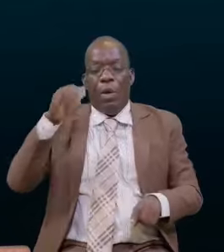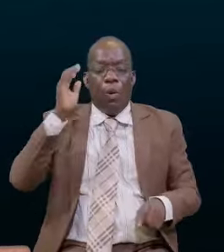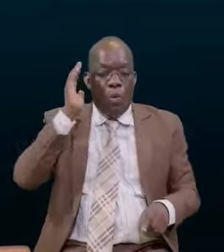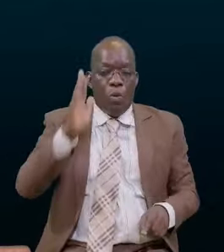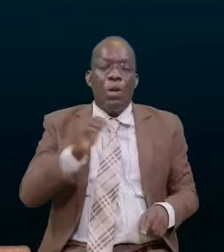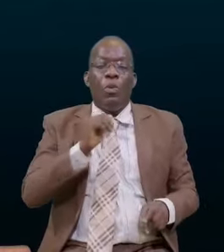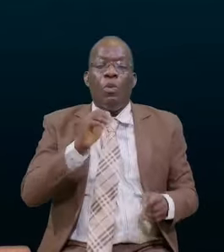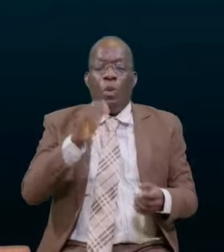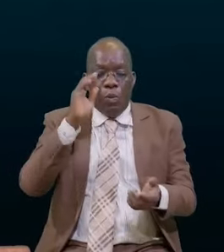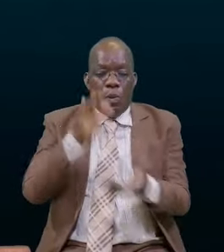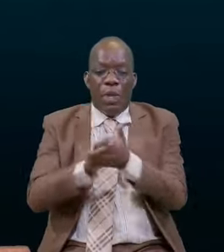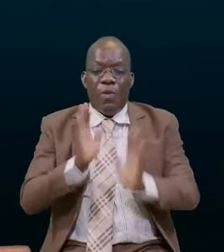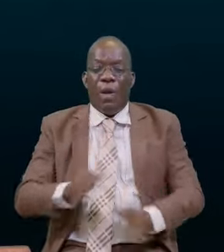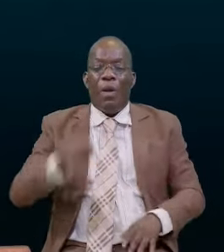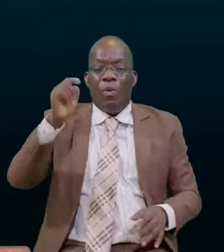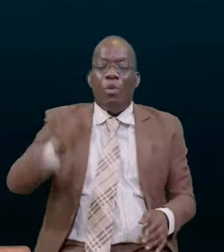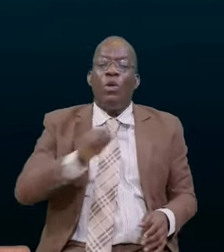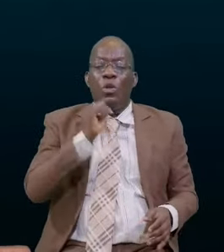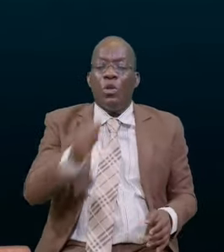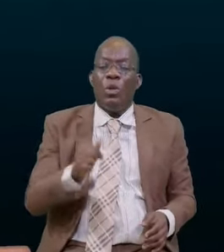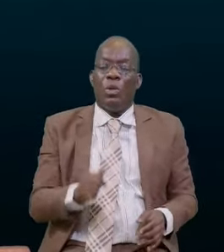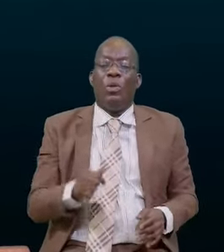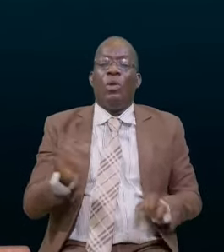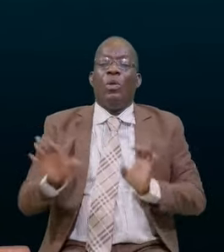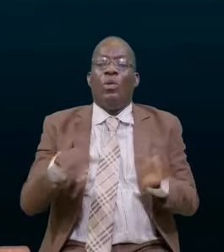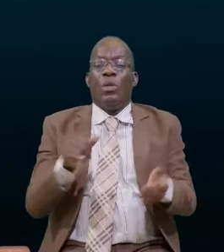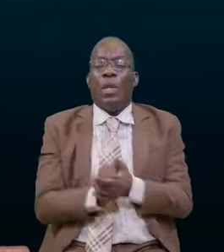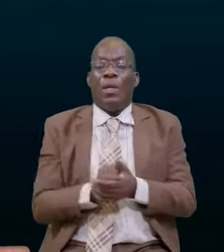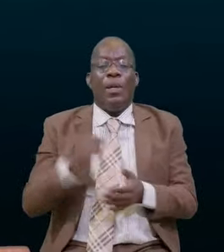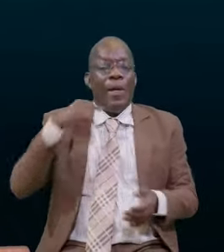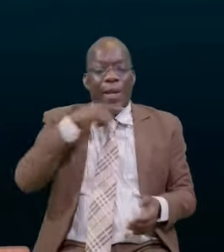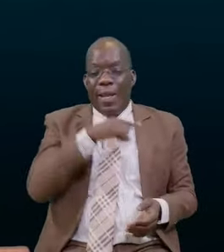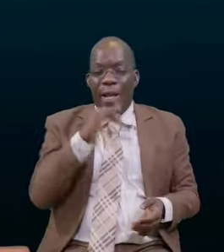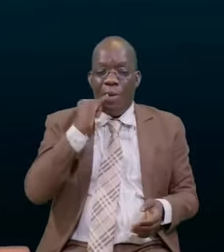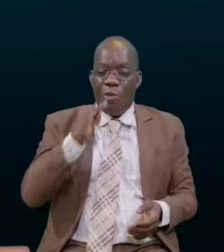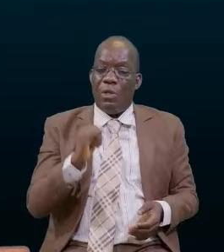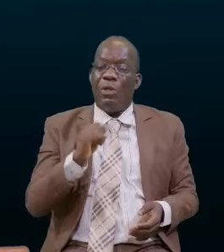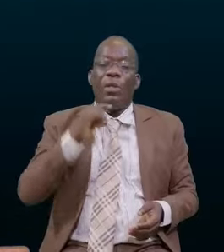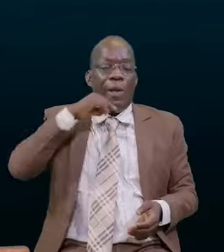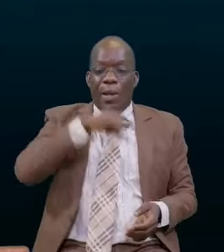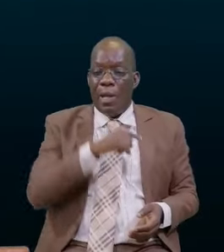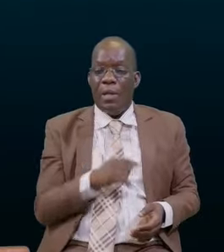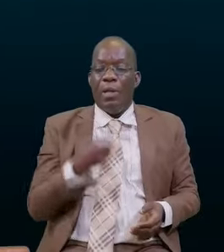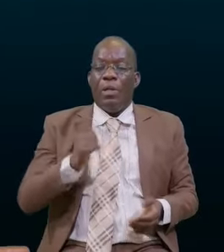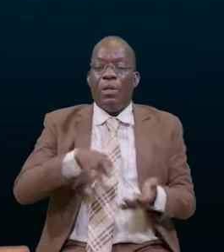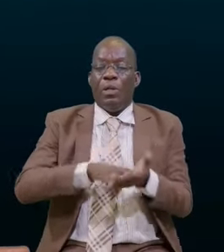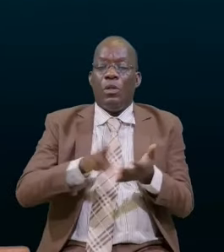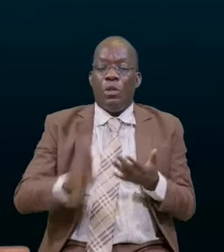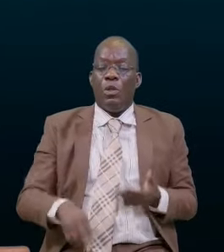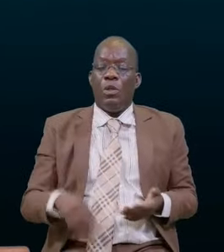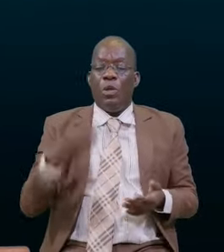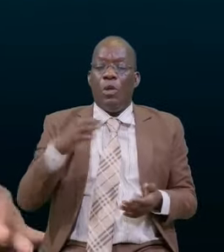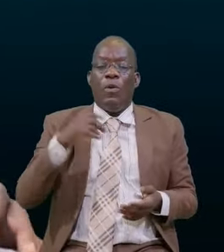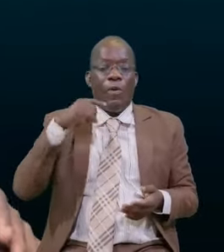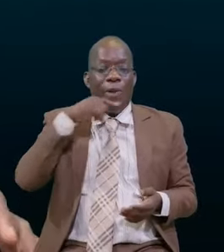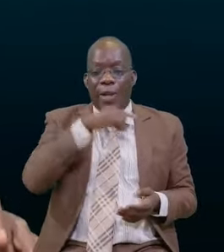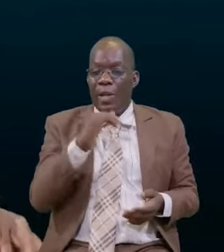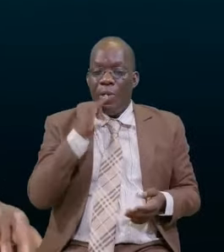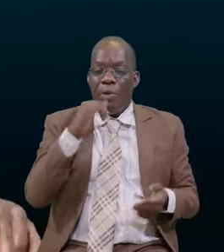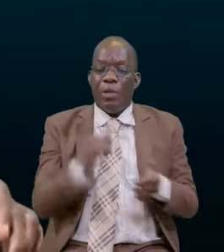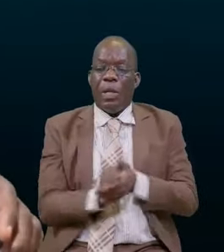lie lie is lie the consequence of Li will make one to up his journey in Hell Fire